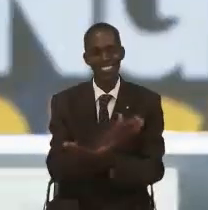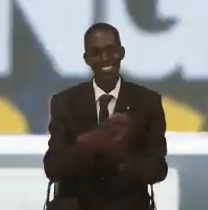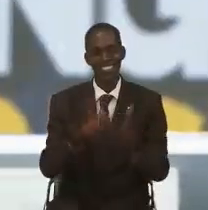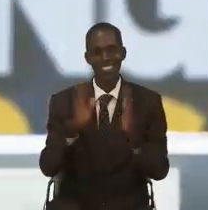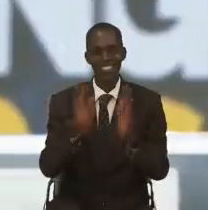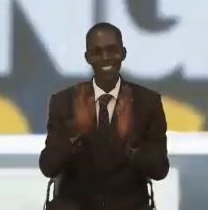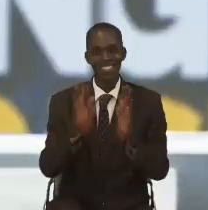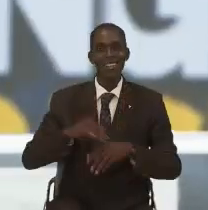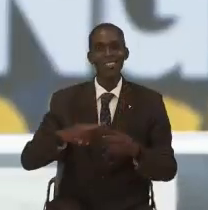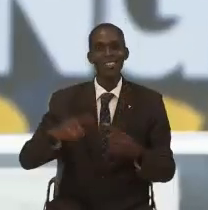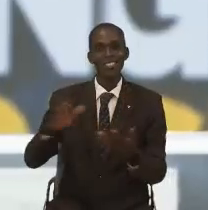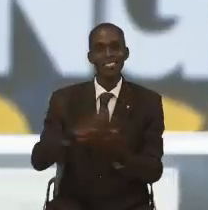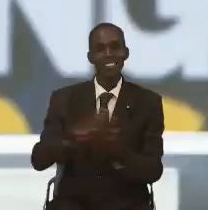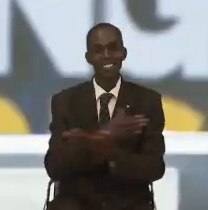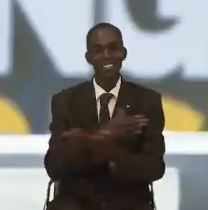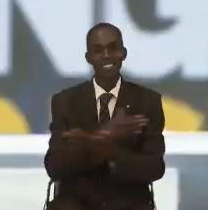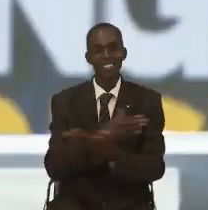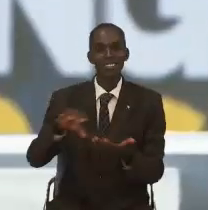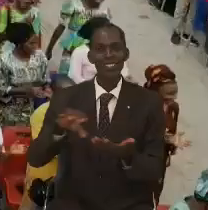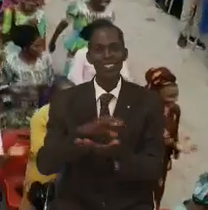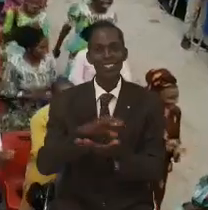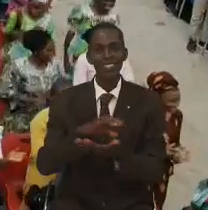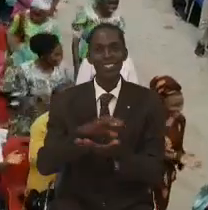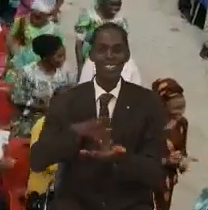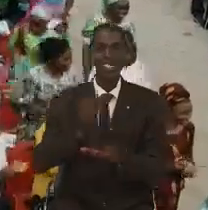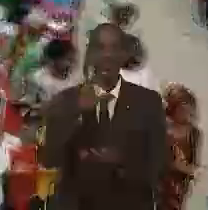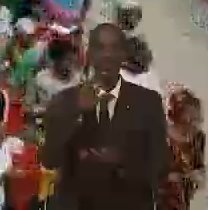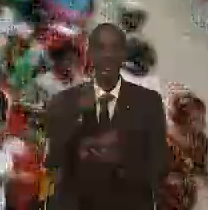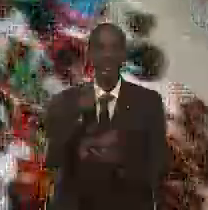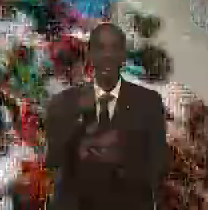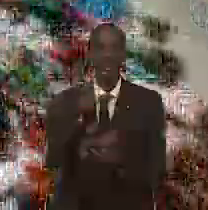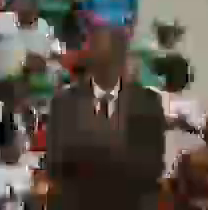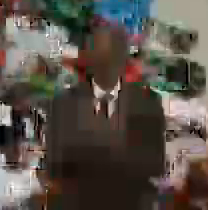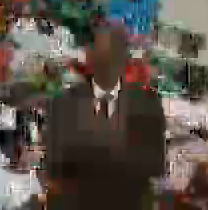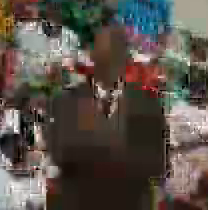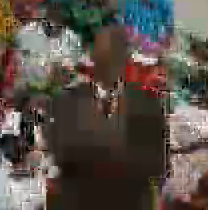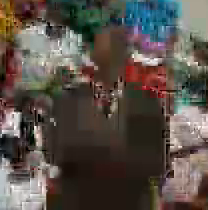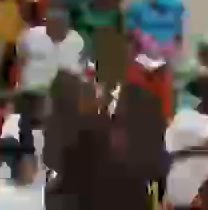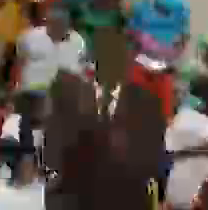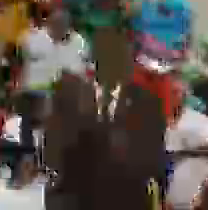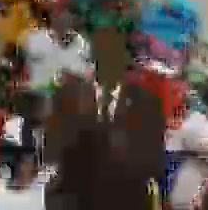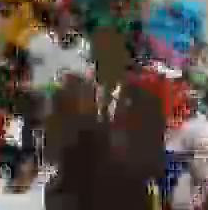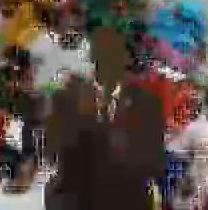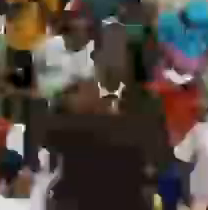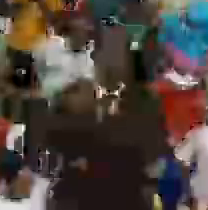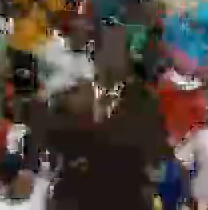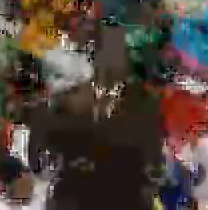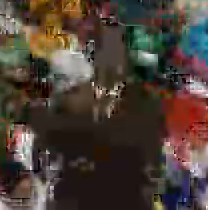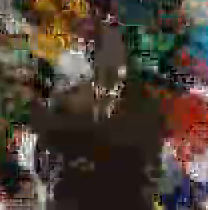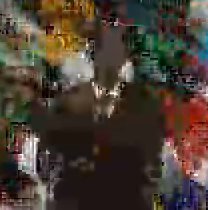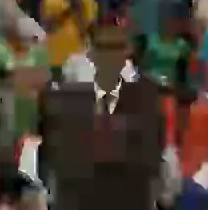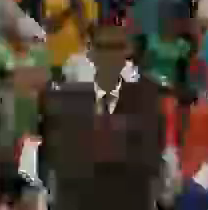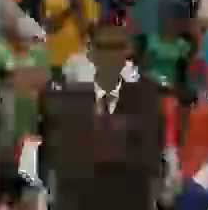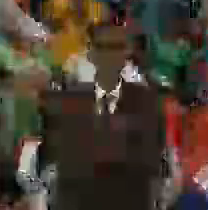song again, so that everyone all over the globe, a mighty